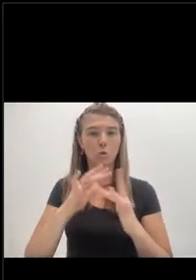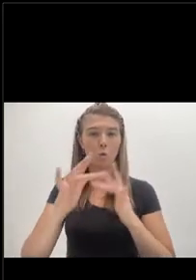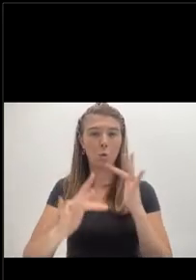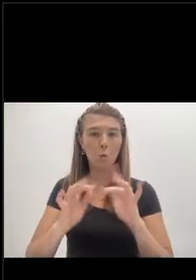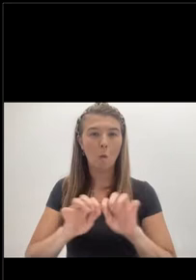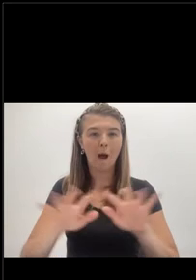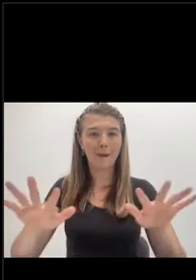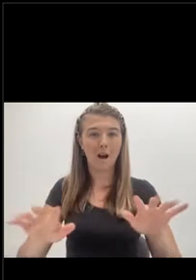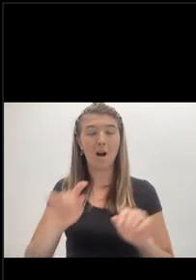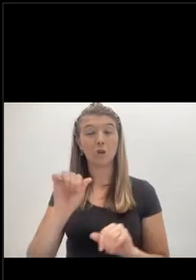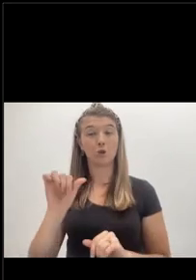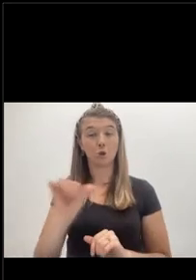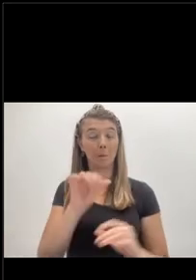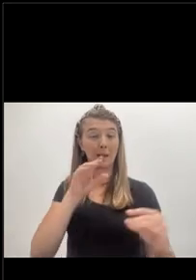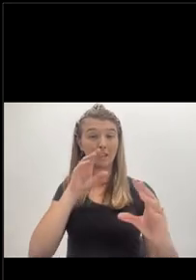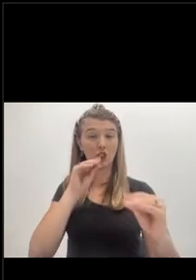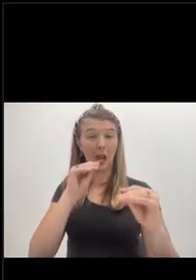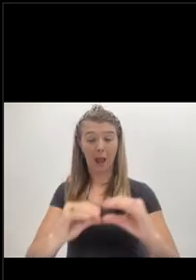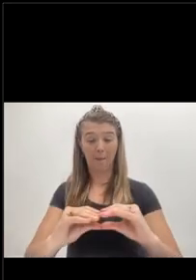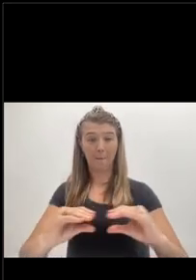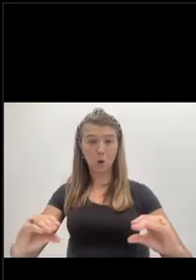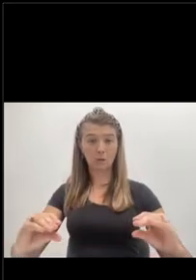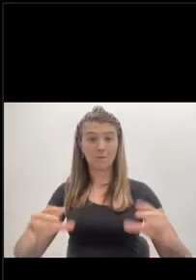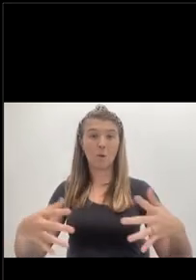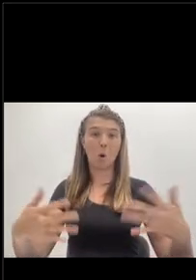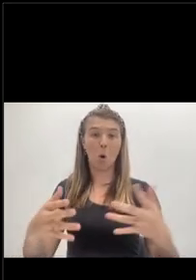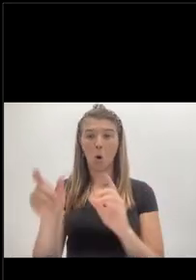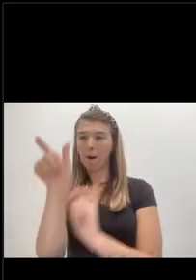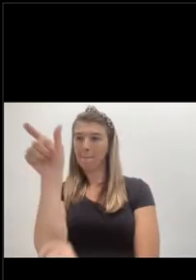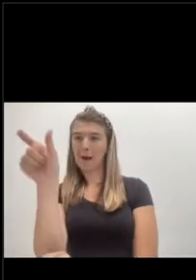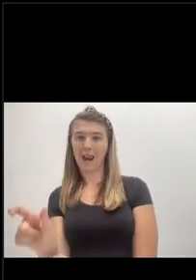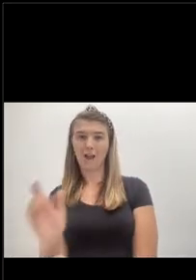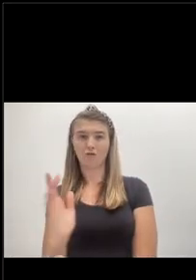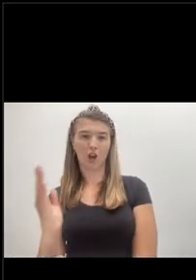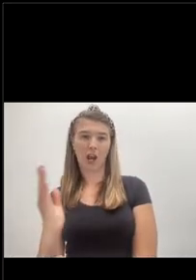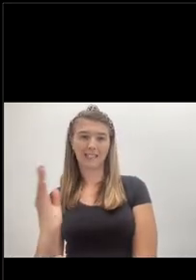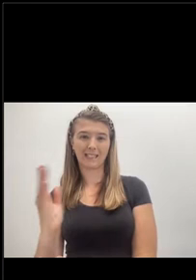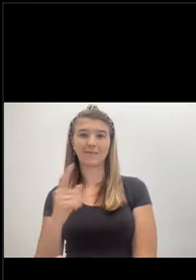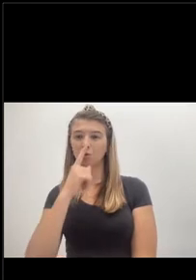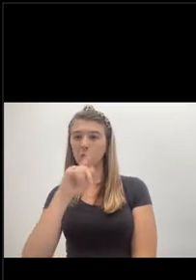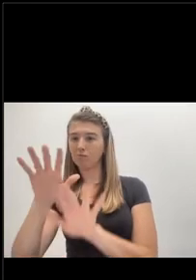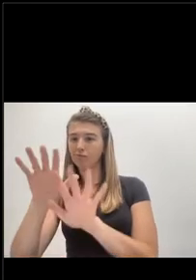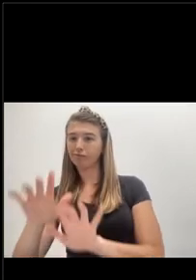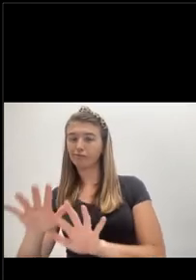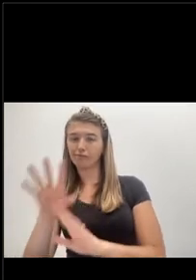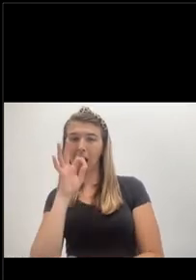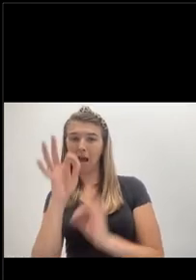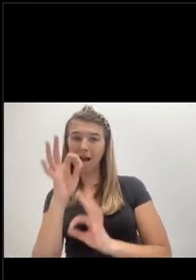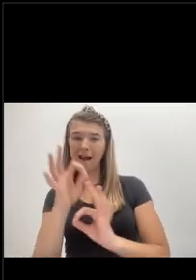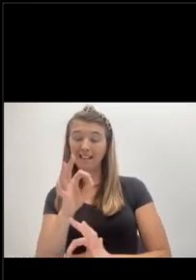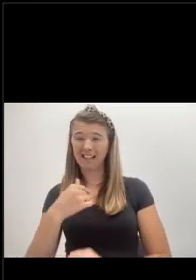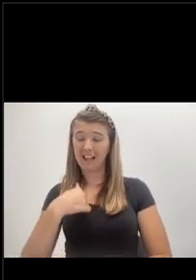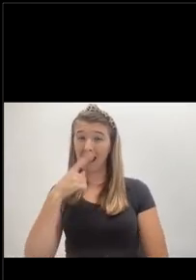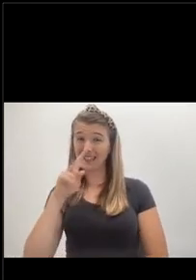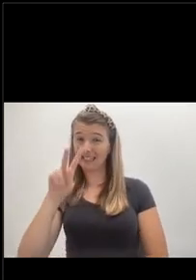at the bottom. It's probably a panel on the right hand side of your screen, and there's a box at the bottom there where you can ask questions. And I can see already